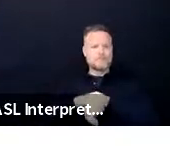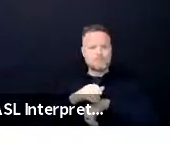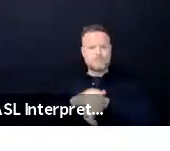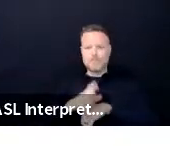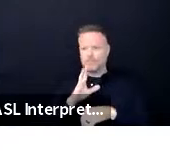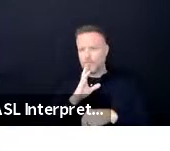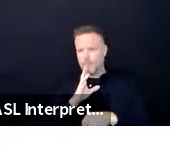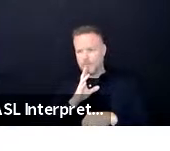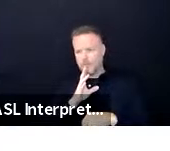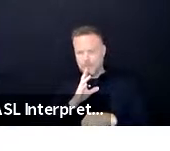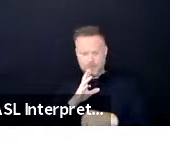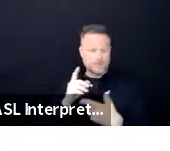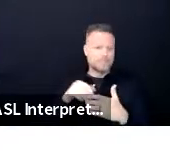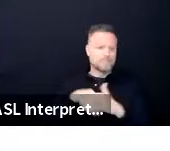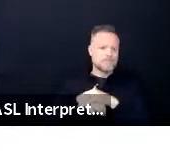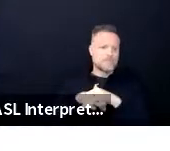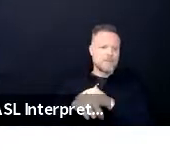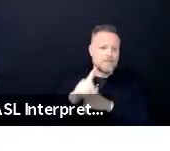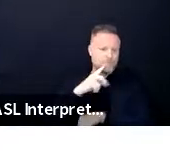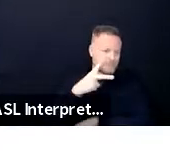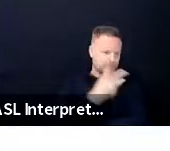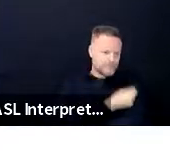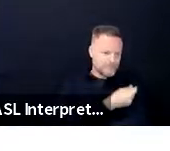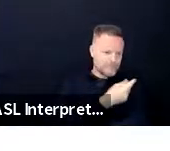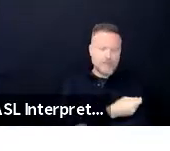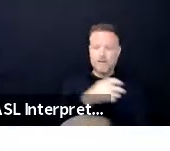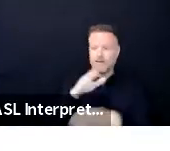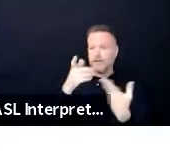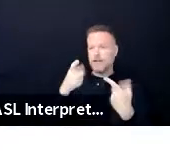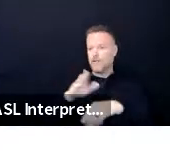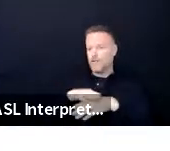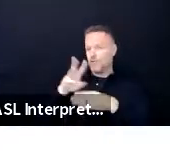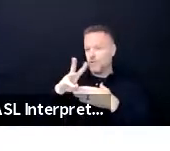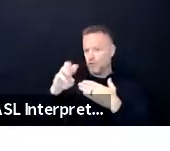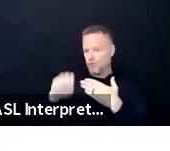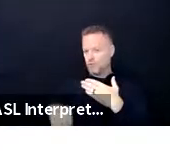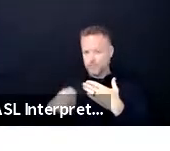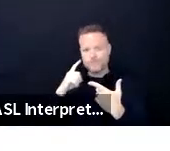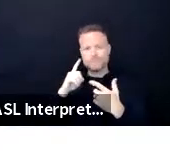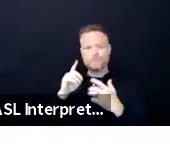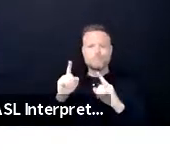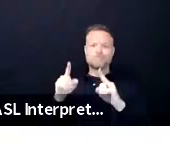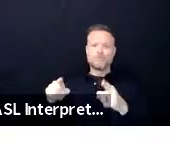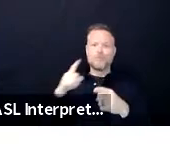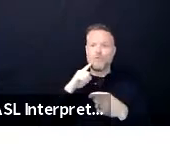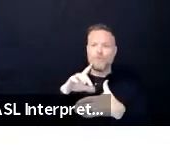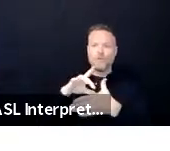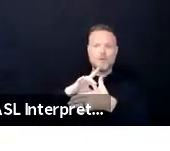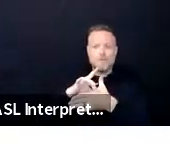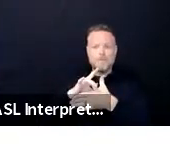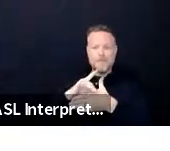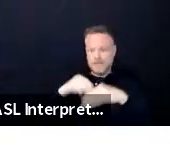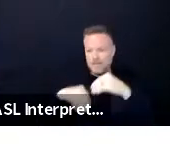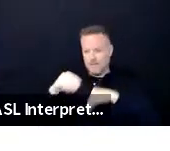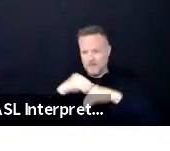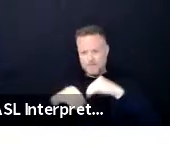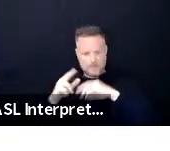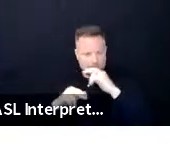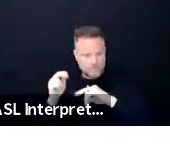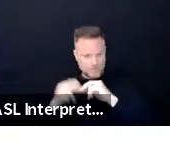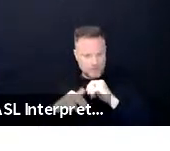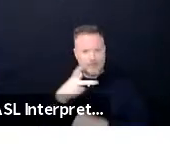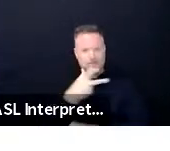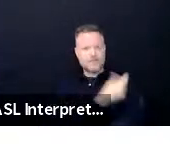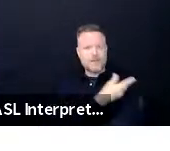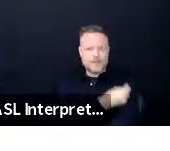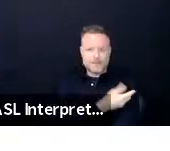English proficiency, access to vaccines on the weekends, advocating for the meatpacking plants to get vaccines, and bringing up those